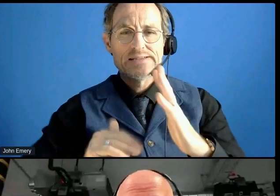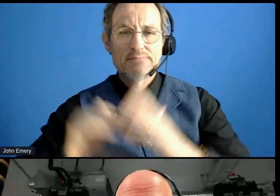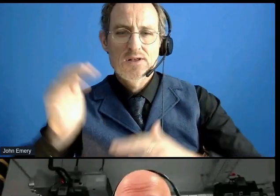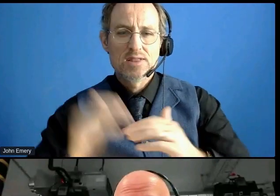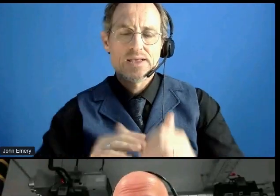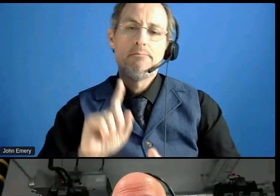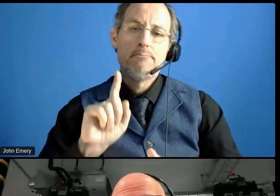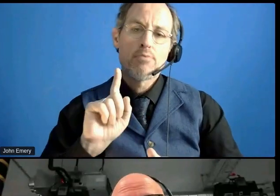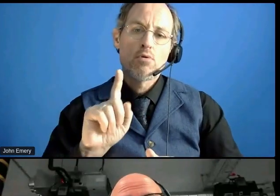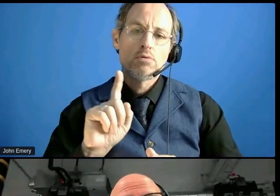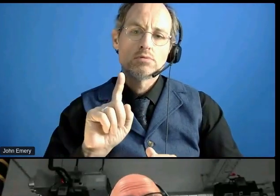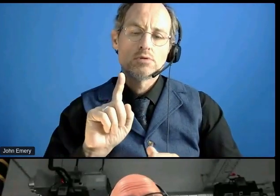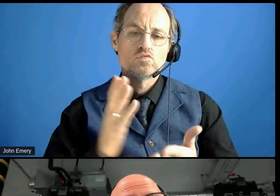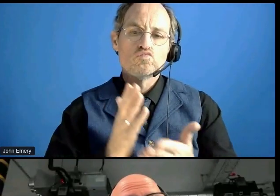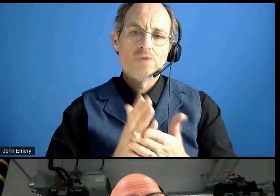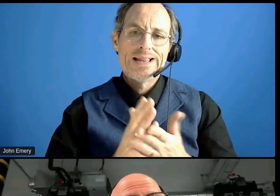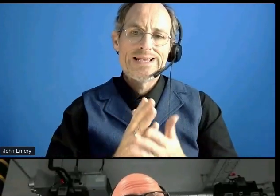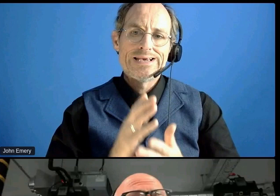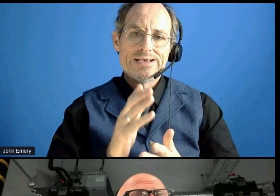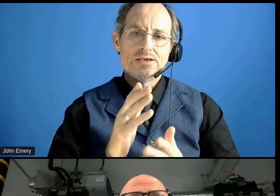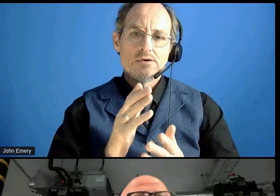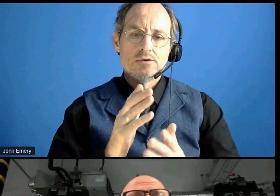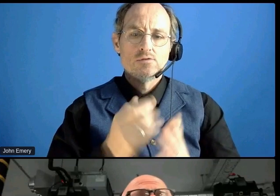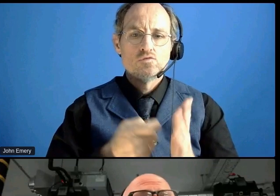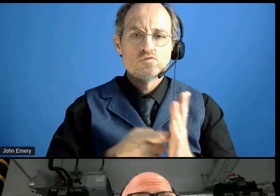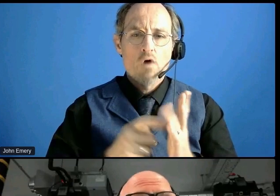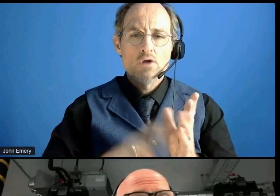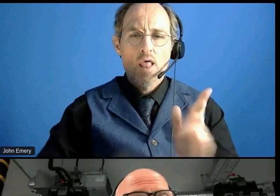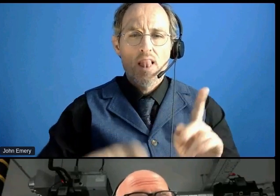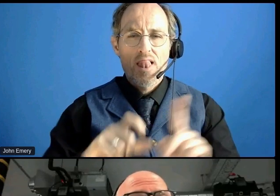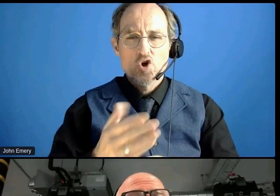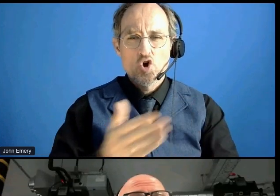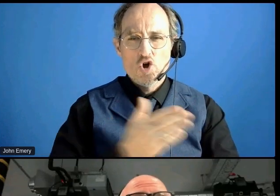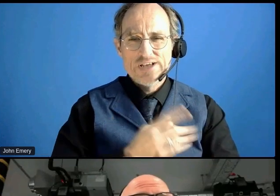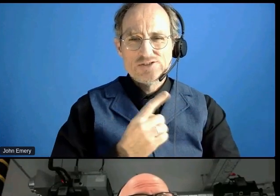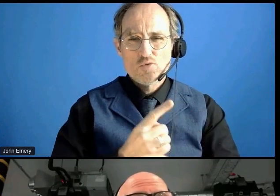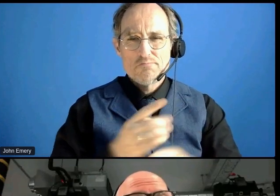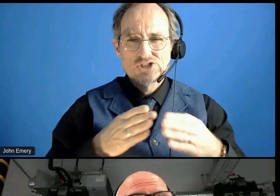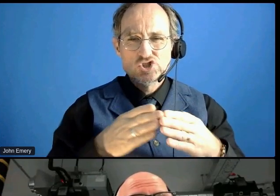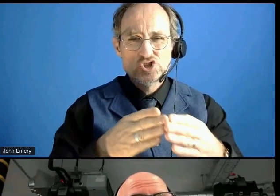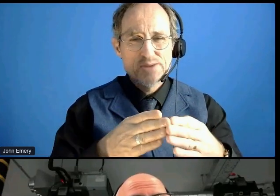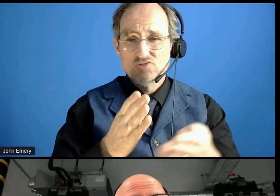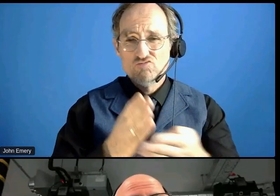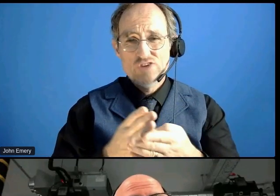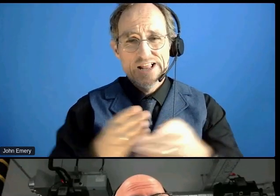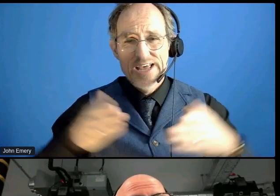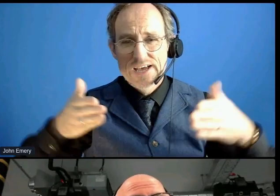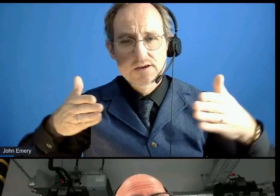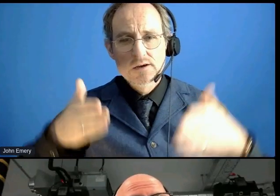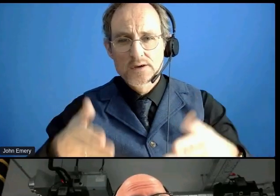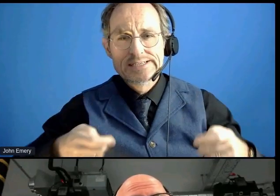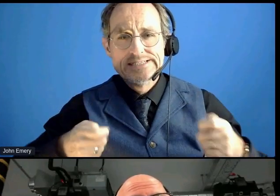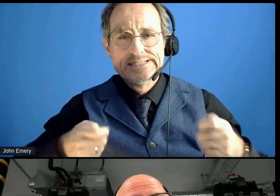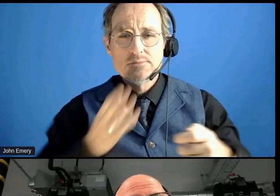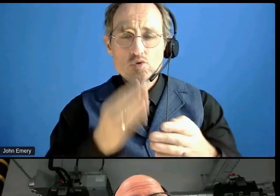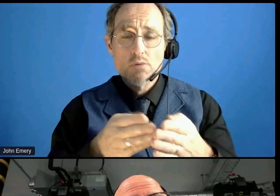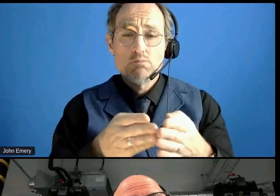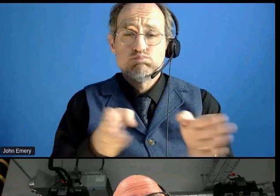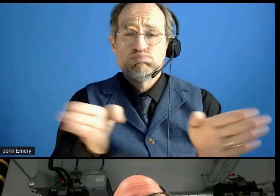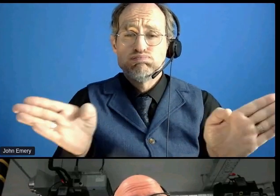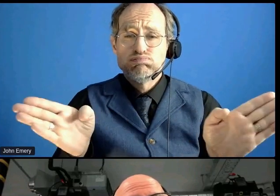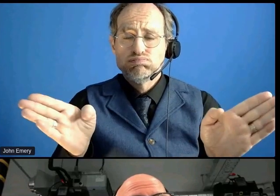along to, just to get that ball rolling. Because I think when we started this at Skyscanner, we weren't meaning to exclude anyone.